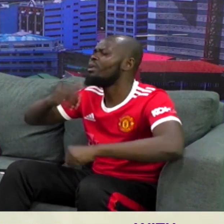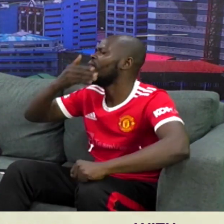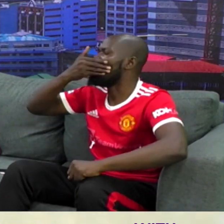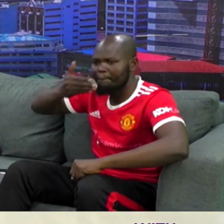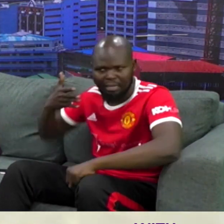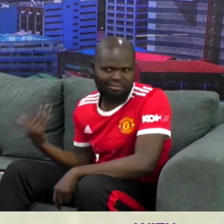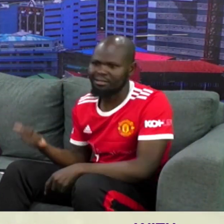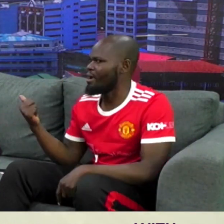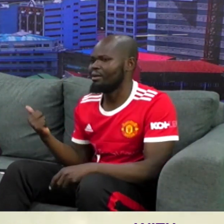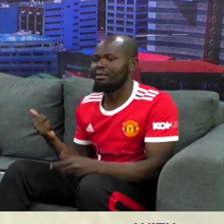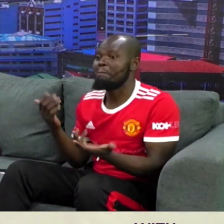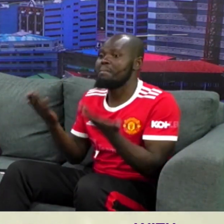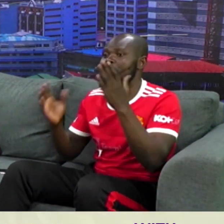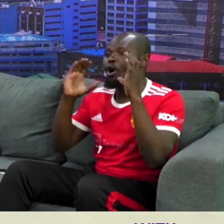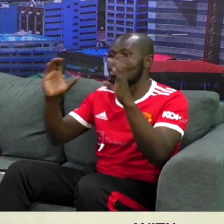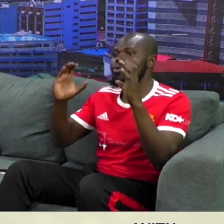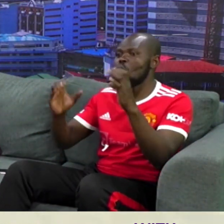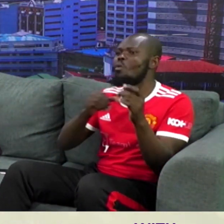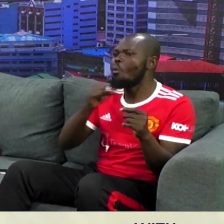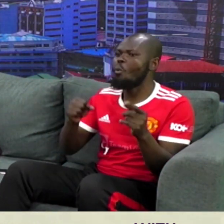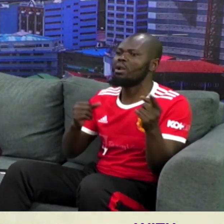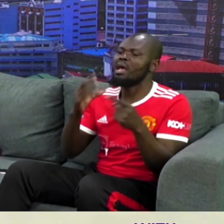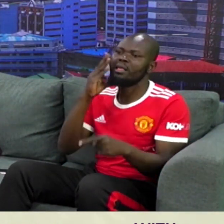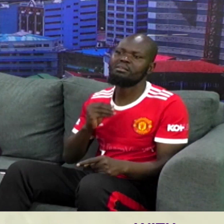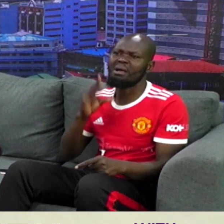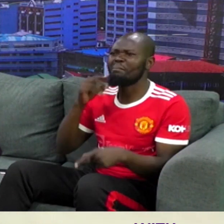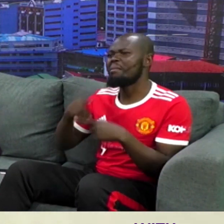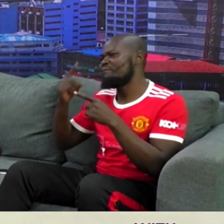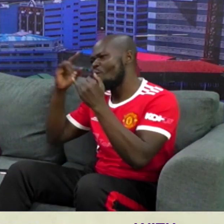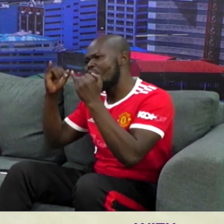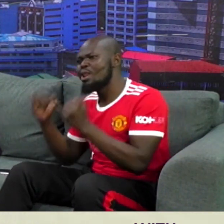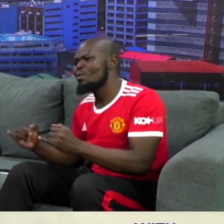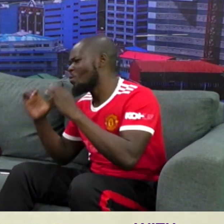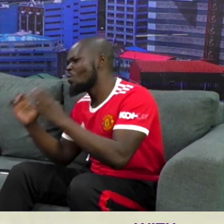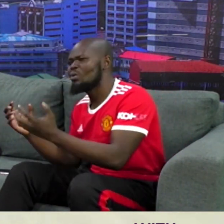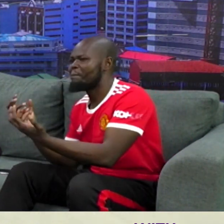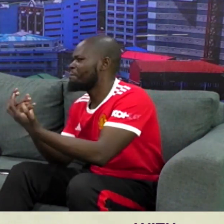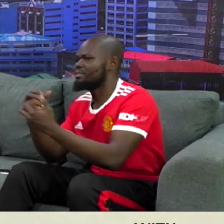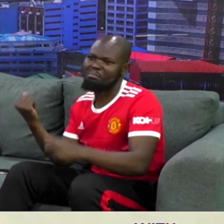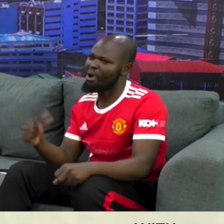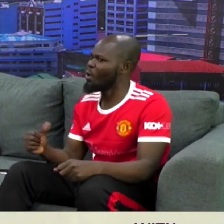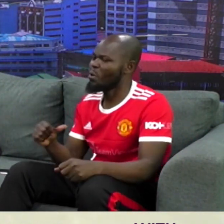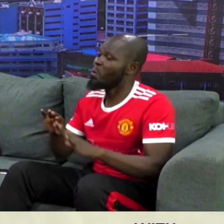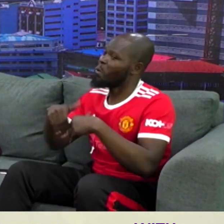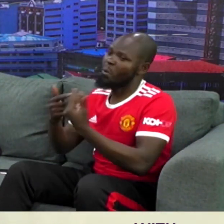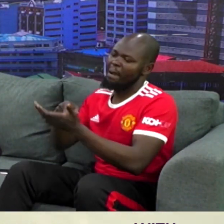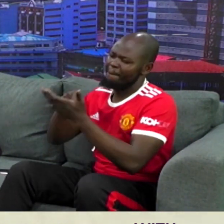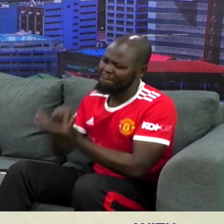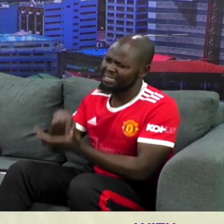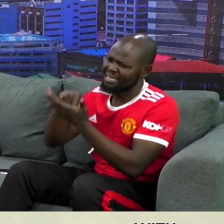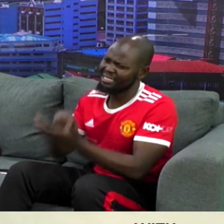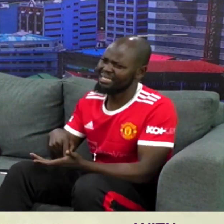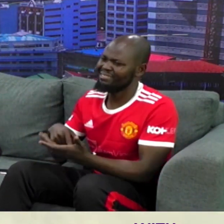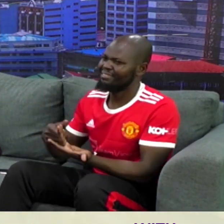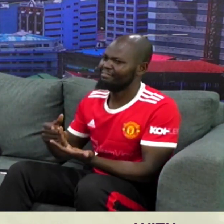So Sofapaka for 3 years. 3 years before, it was really good. The coach was really